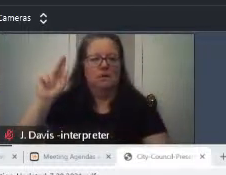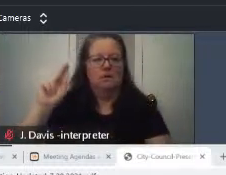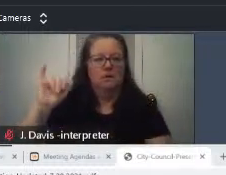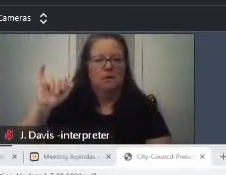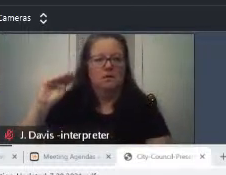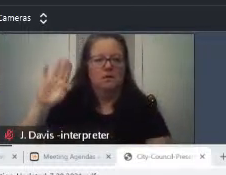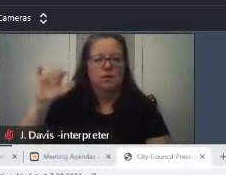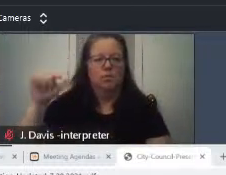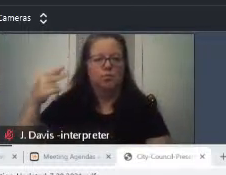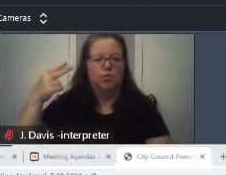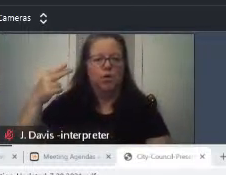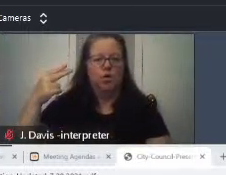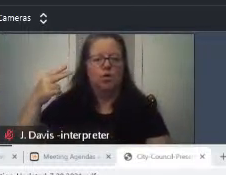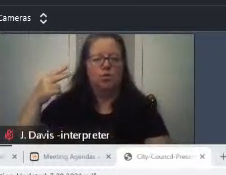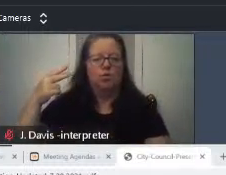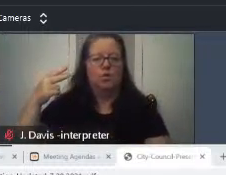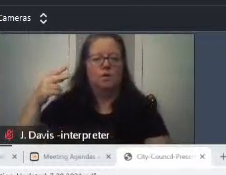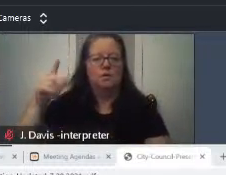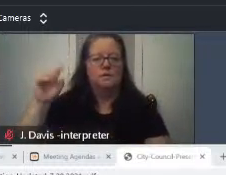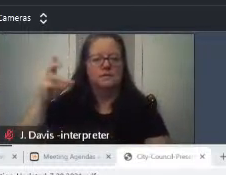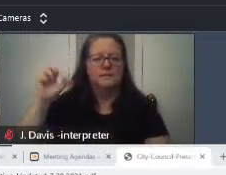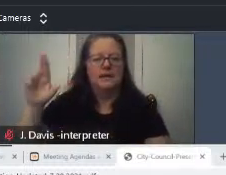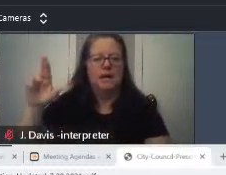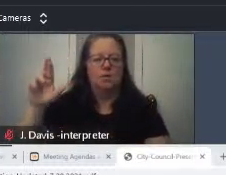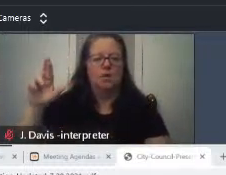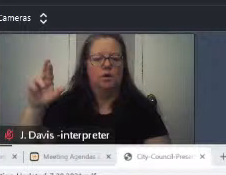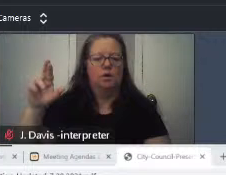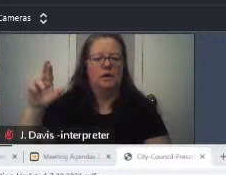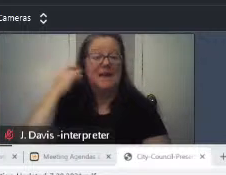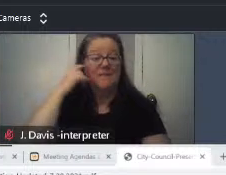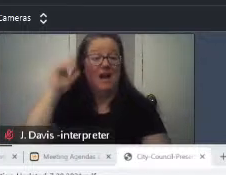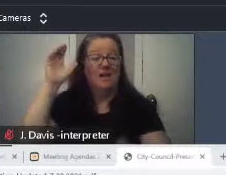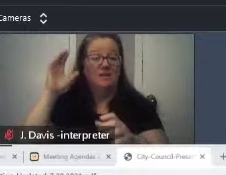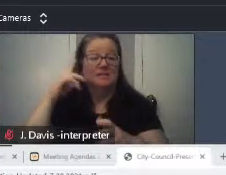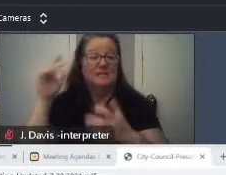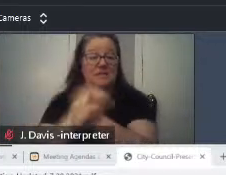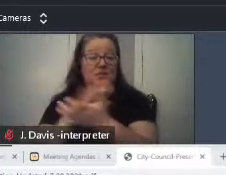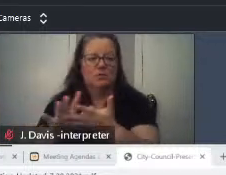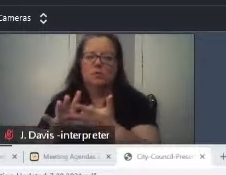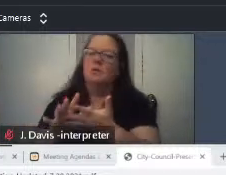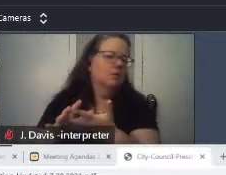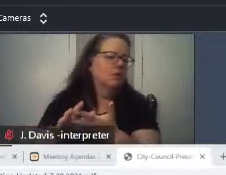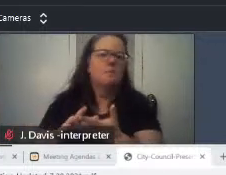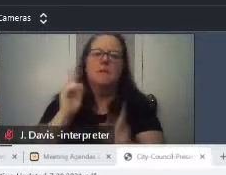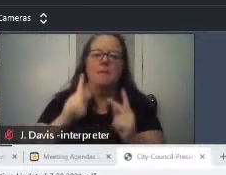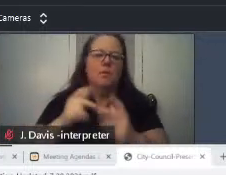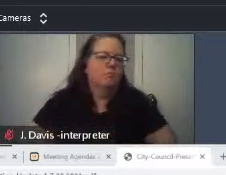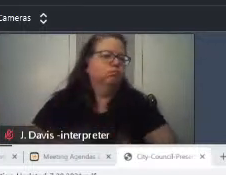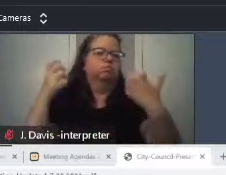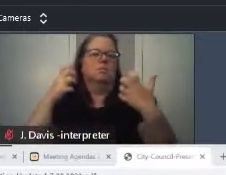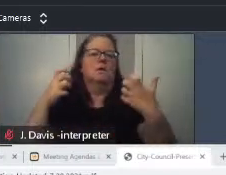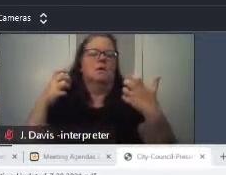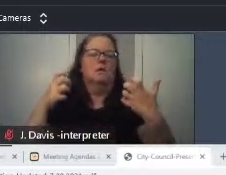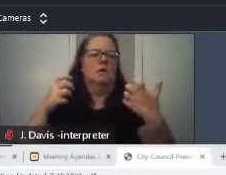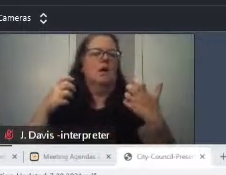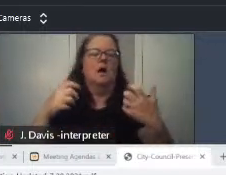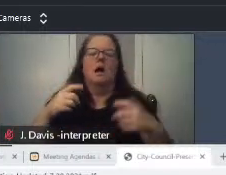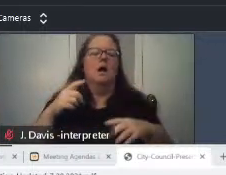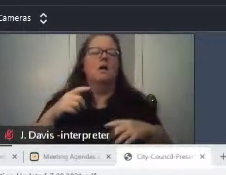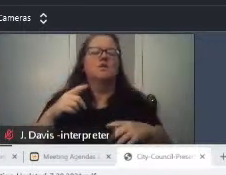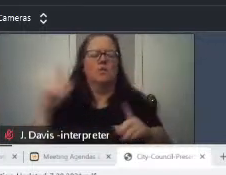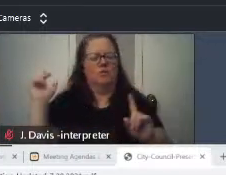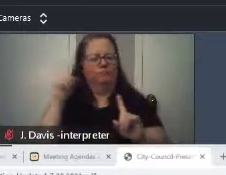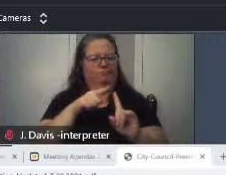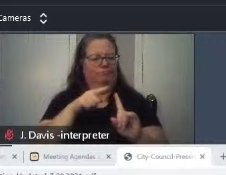Kimbrough Tower on Kimbrough and Union is a well-known architectural feature of Art Deco, of architecture. And so the question is, you